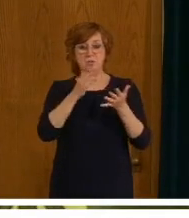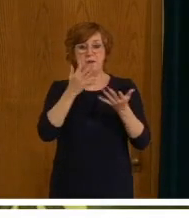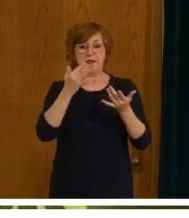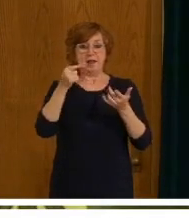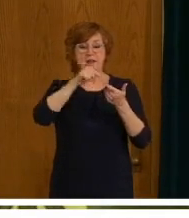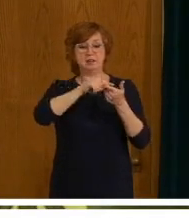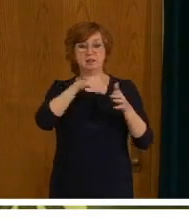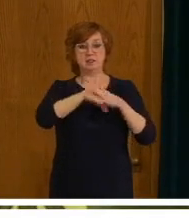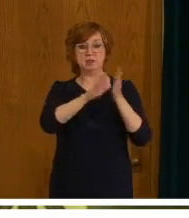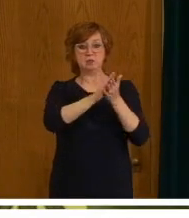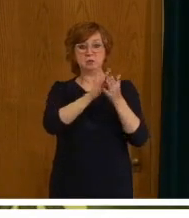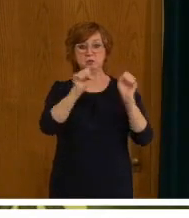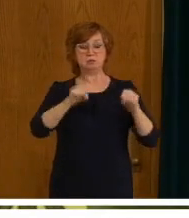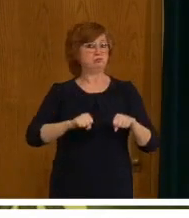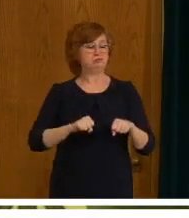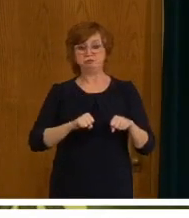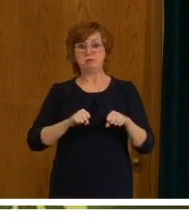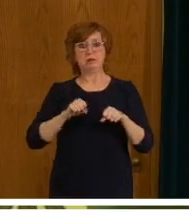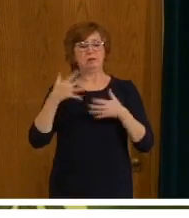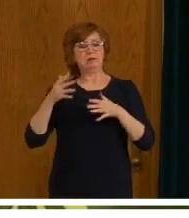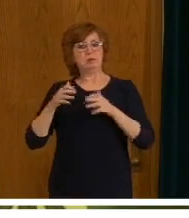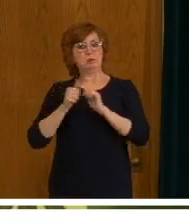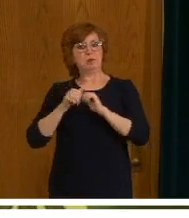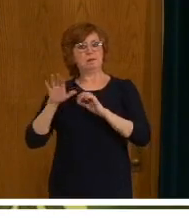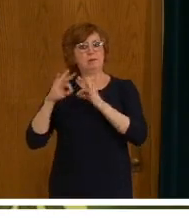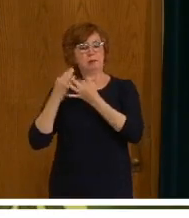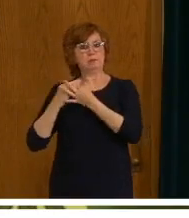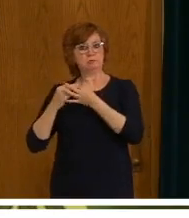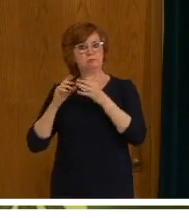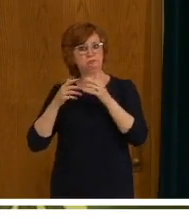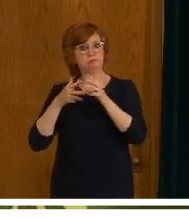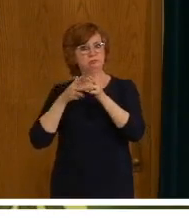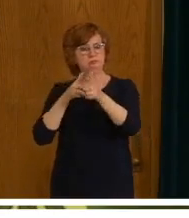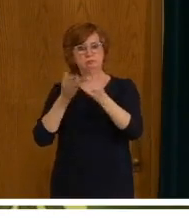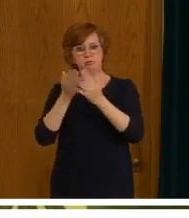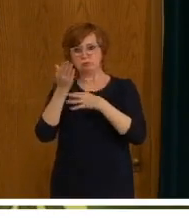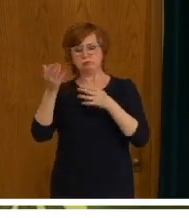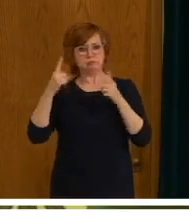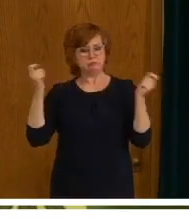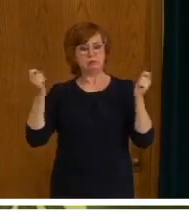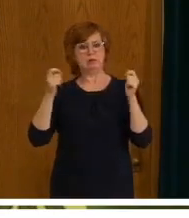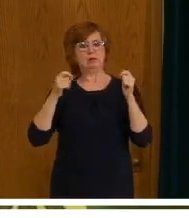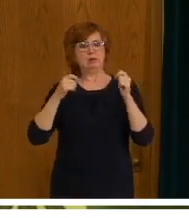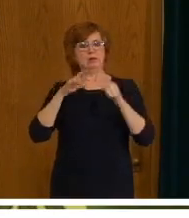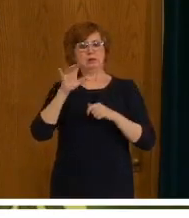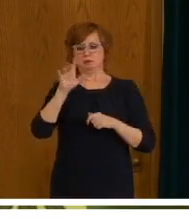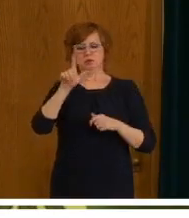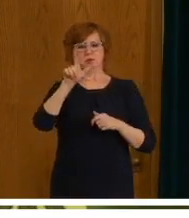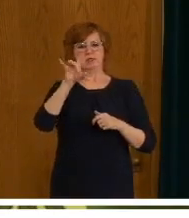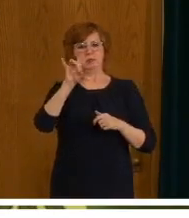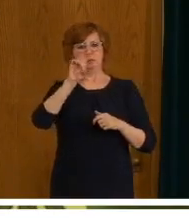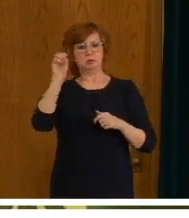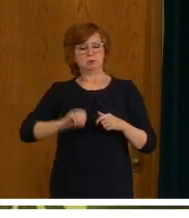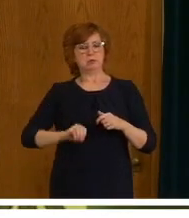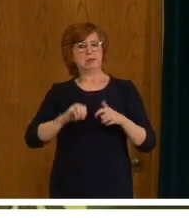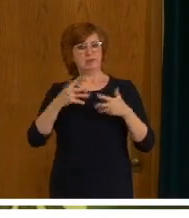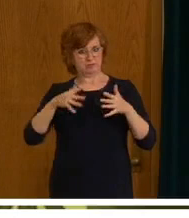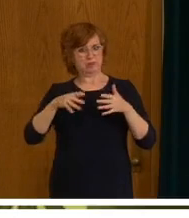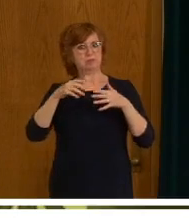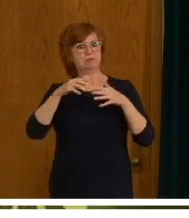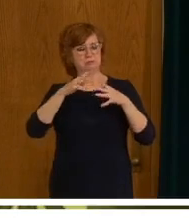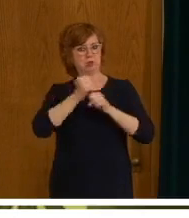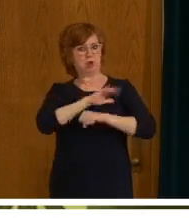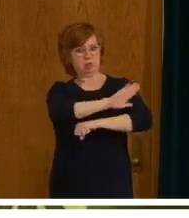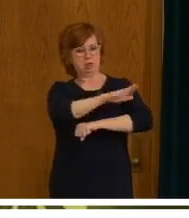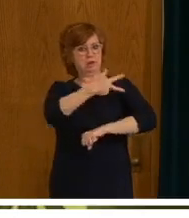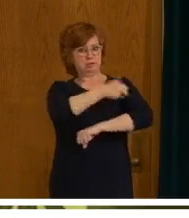remarkable. That's before we even started making these vaccines available in the schools, as that just began this week. Nearly